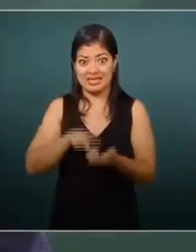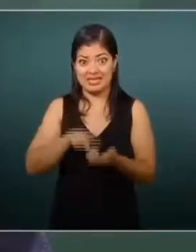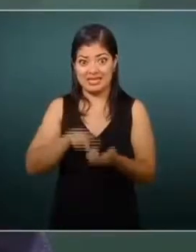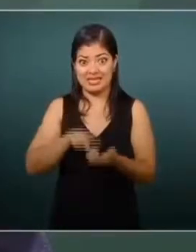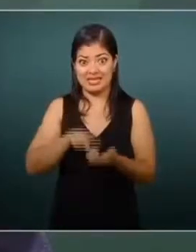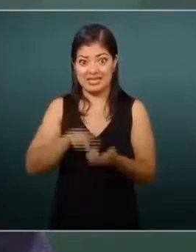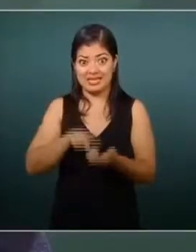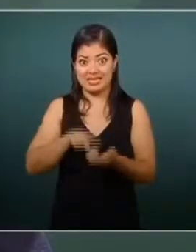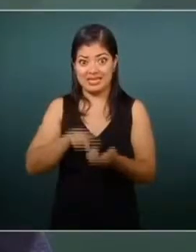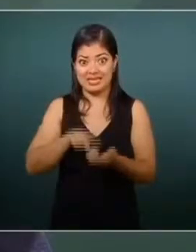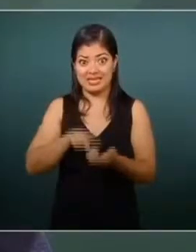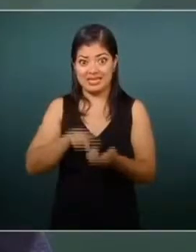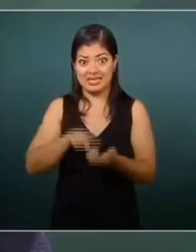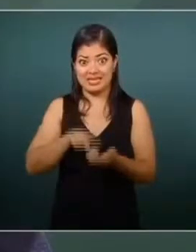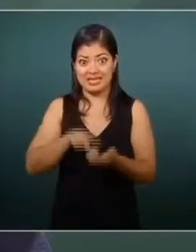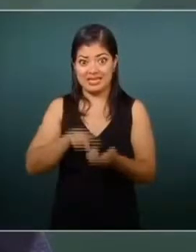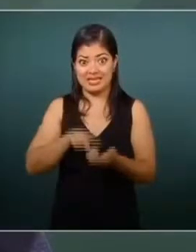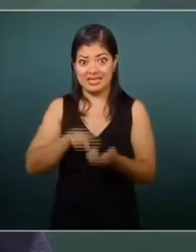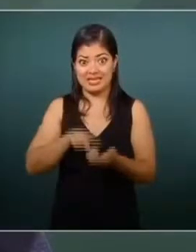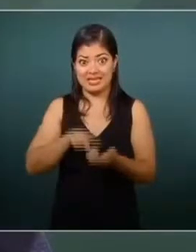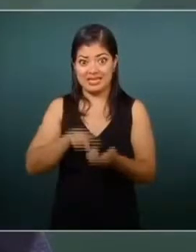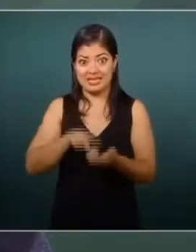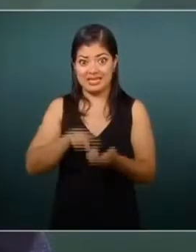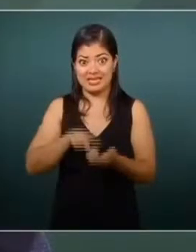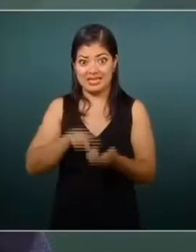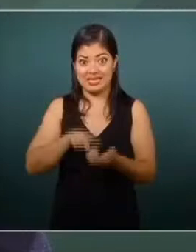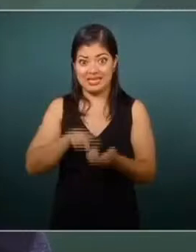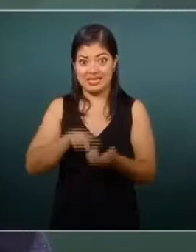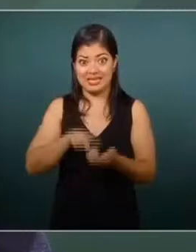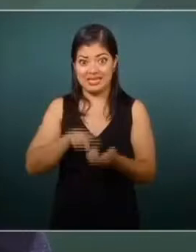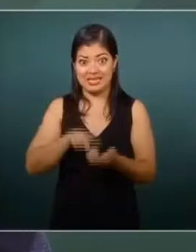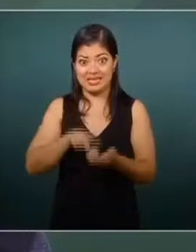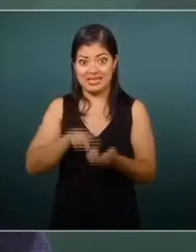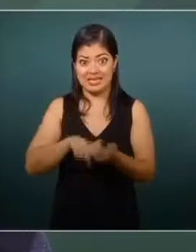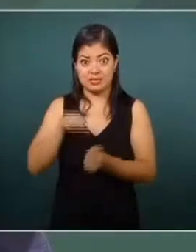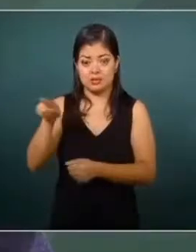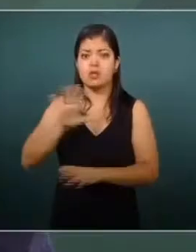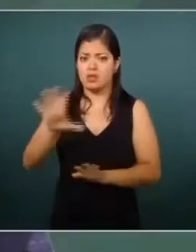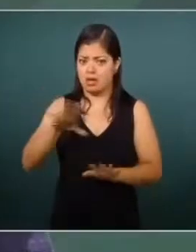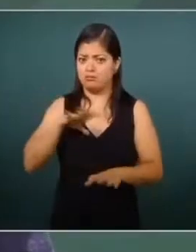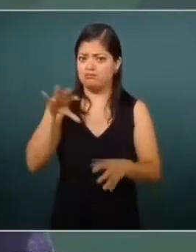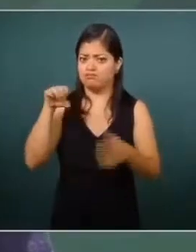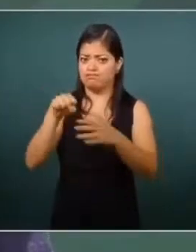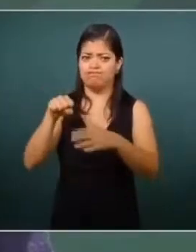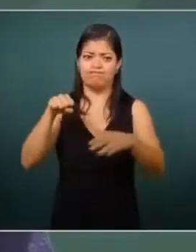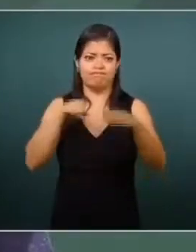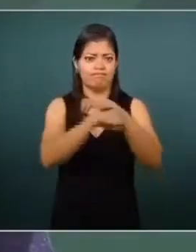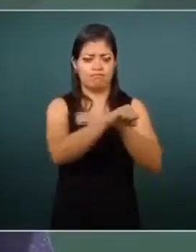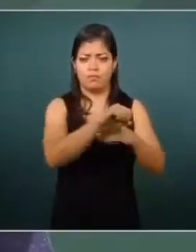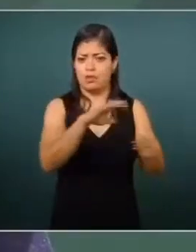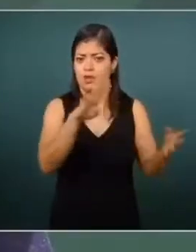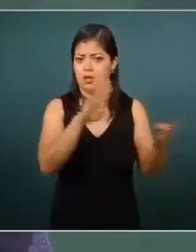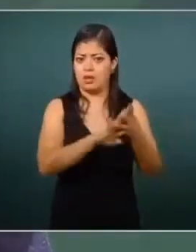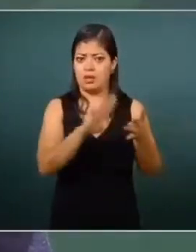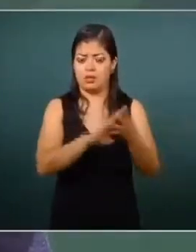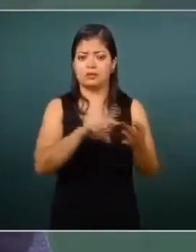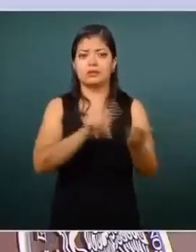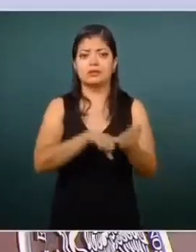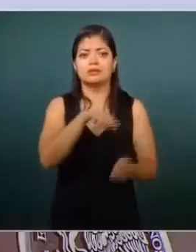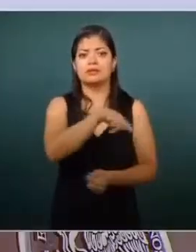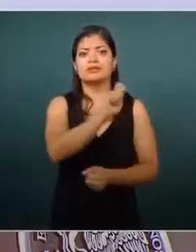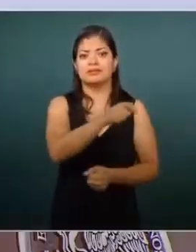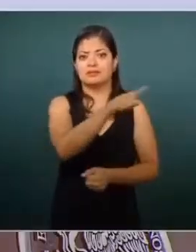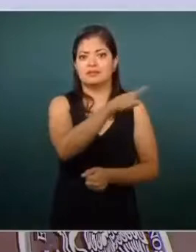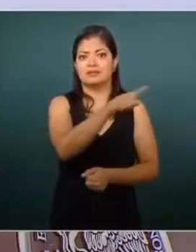of Giovanni, those cops, he says, are detained and are in jail. Los policías que le ocasionaron la